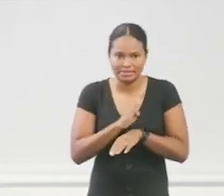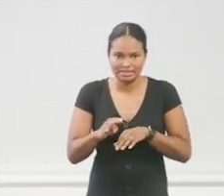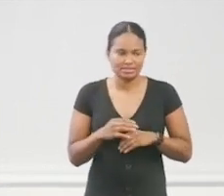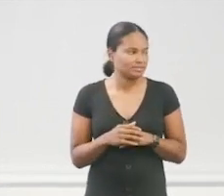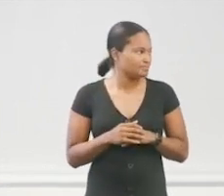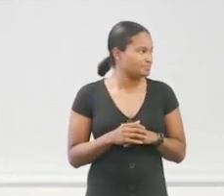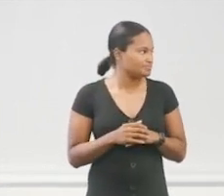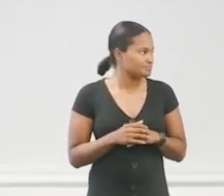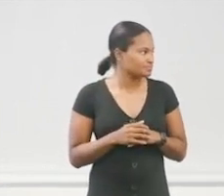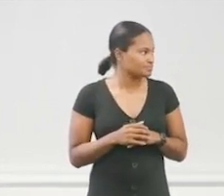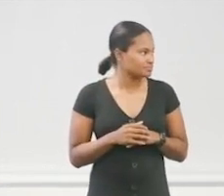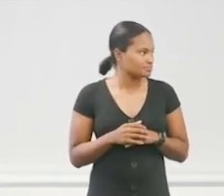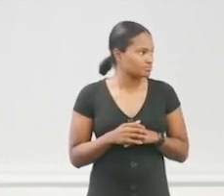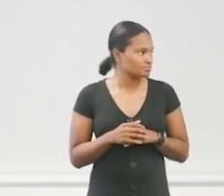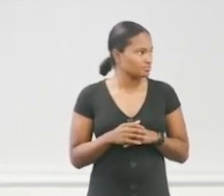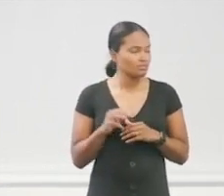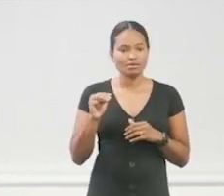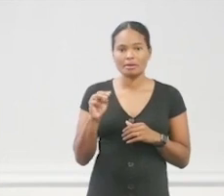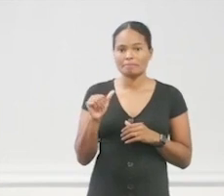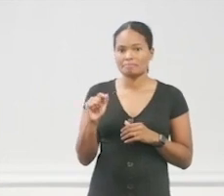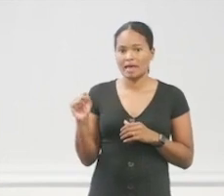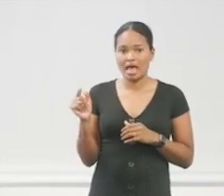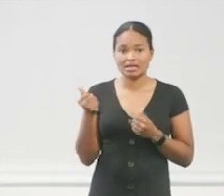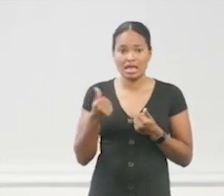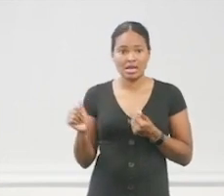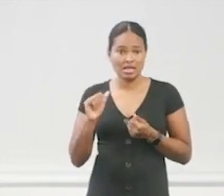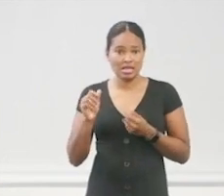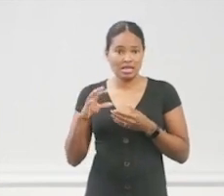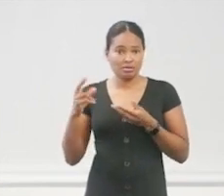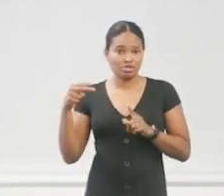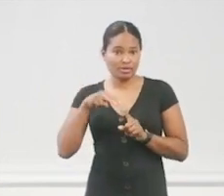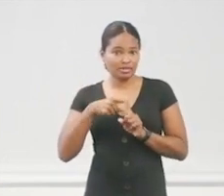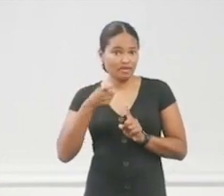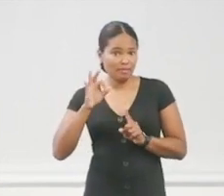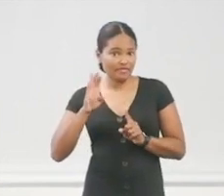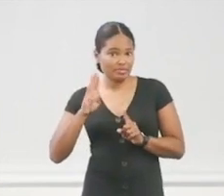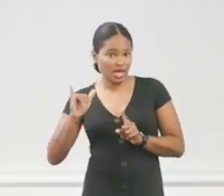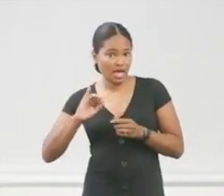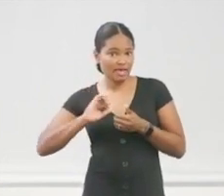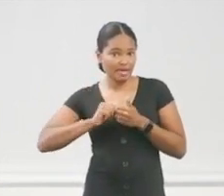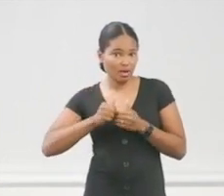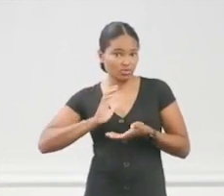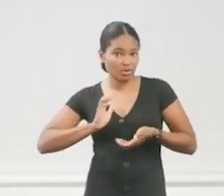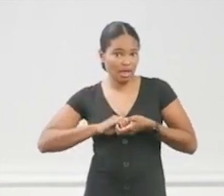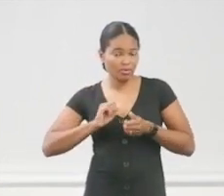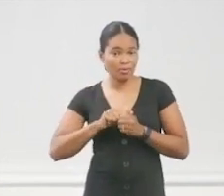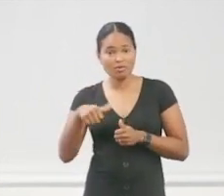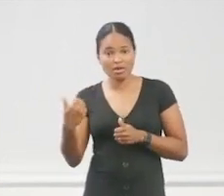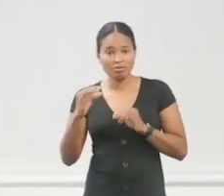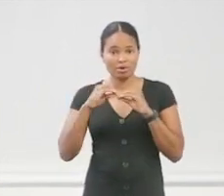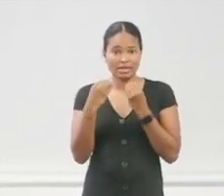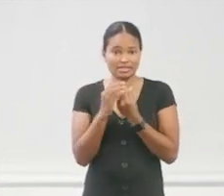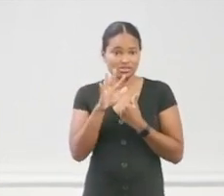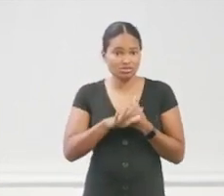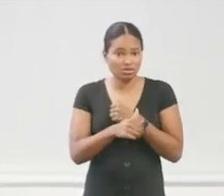How about Matt? Any perspective from the FBI on how you guys are collaborating at the federal level, either with other federal organizations or with state and local governments